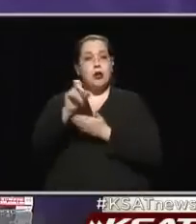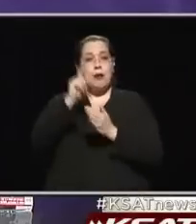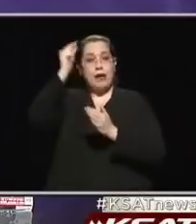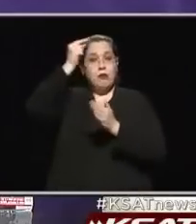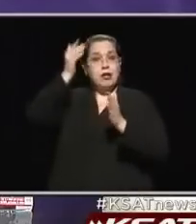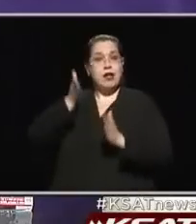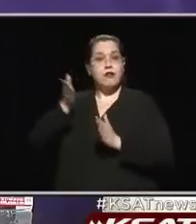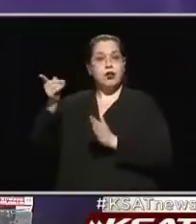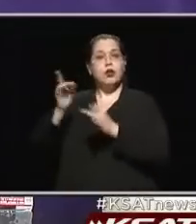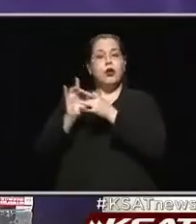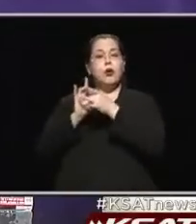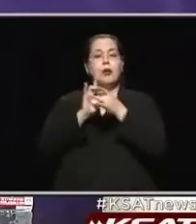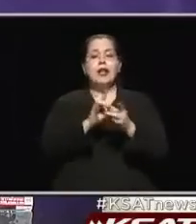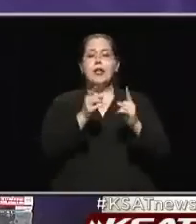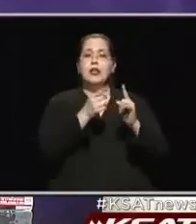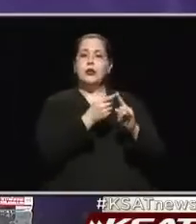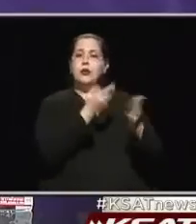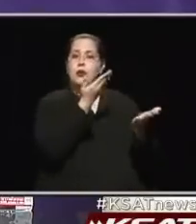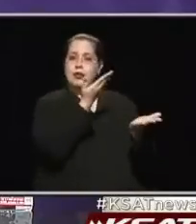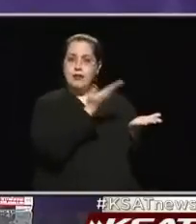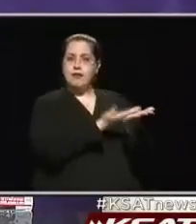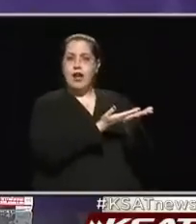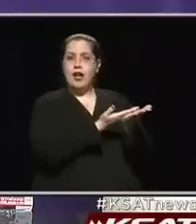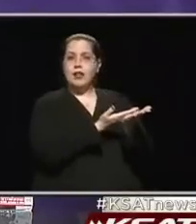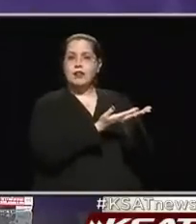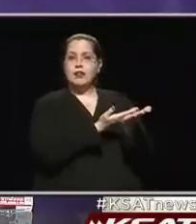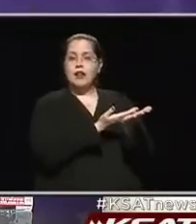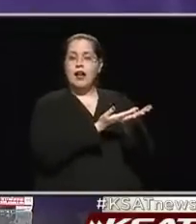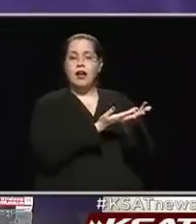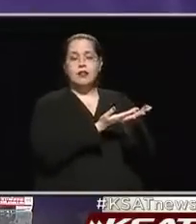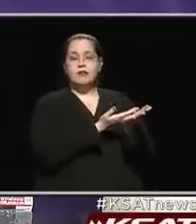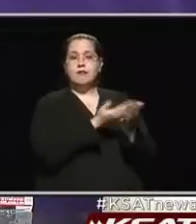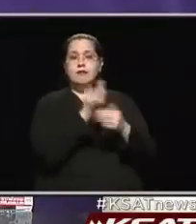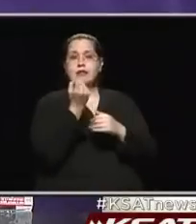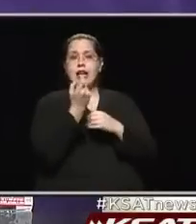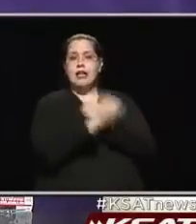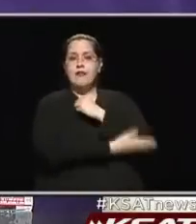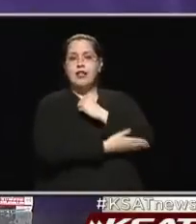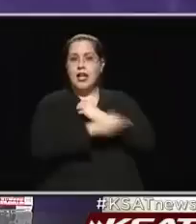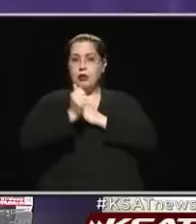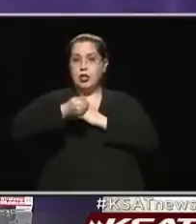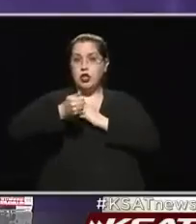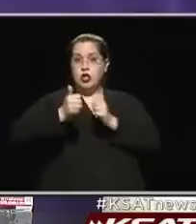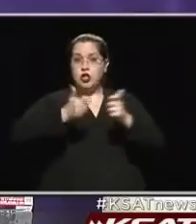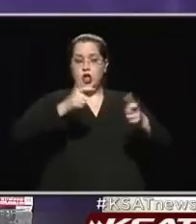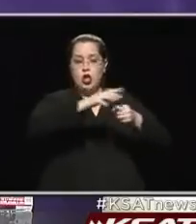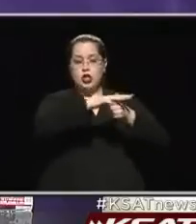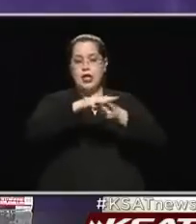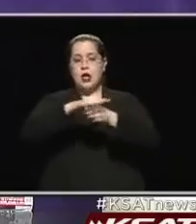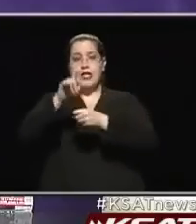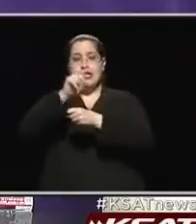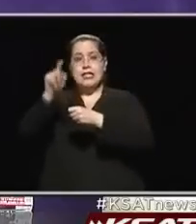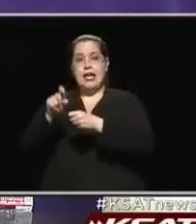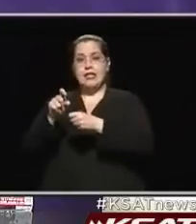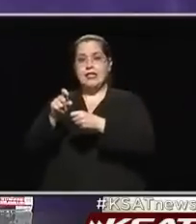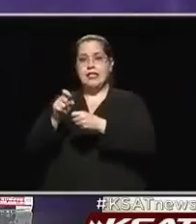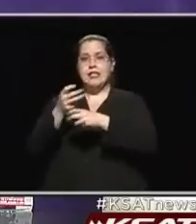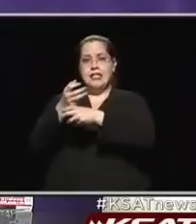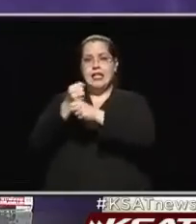governor with respect to the fact that 11 county judges of the largest areas of Texas taken